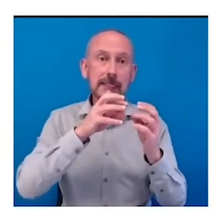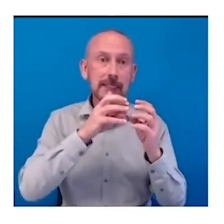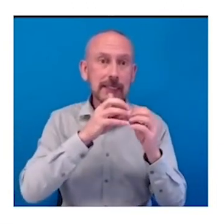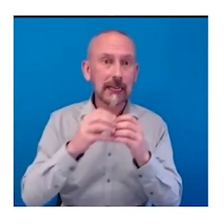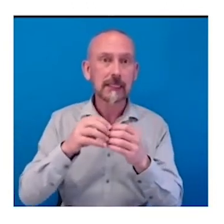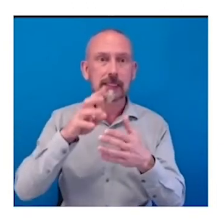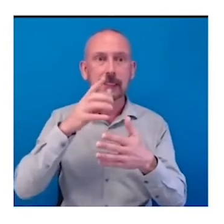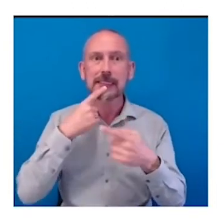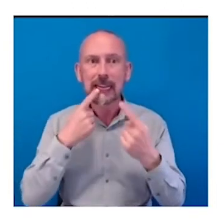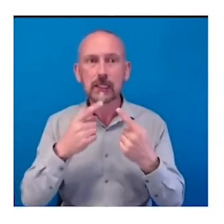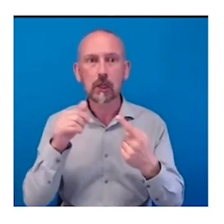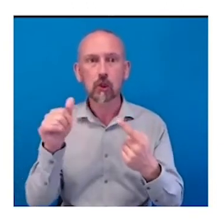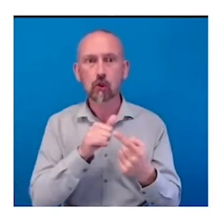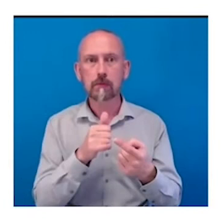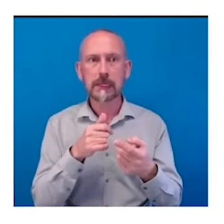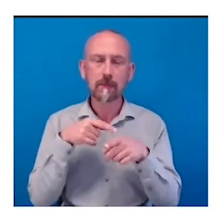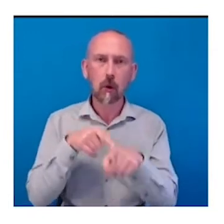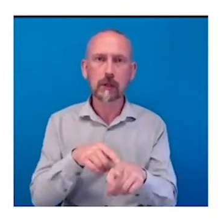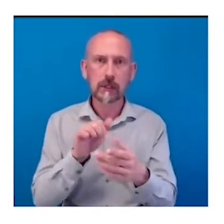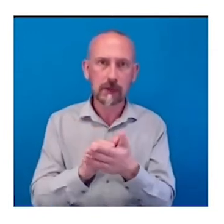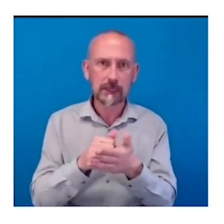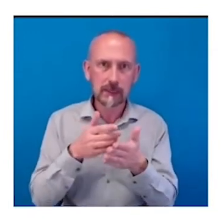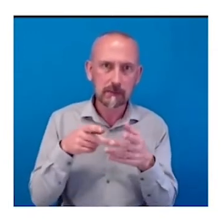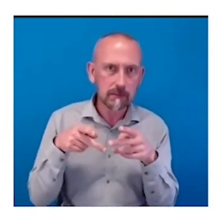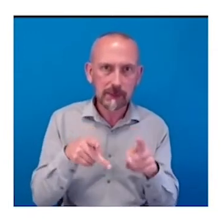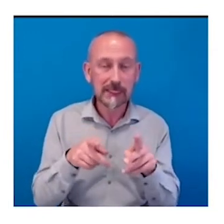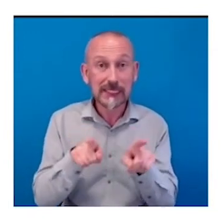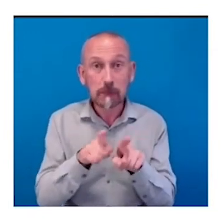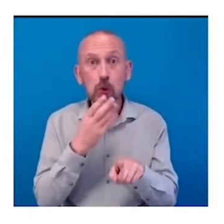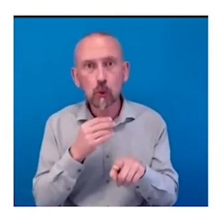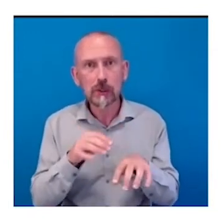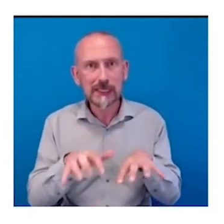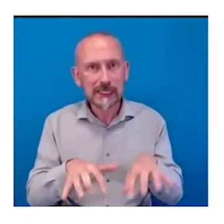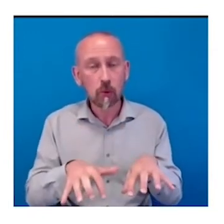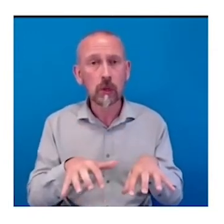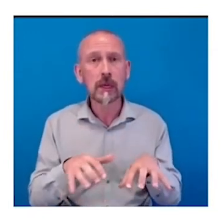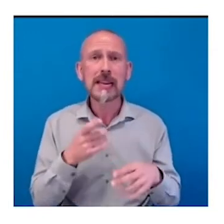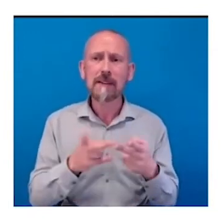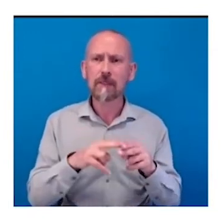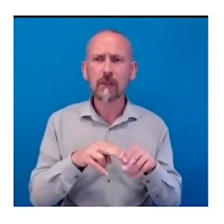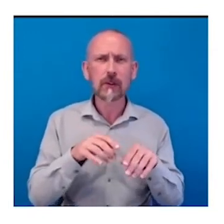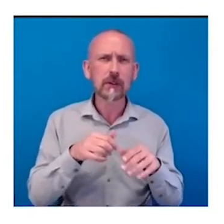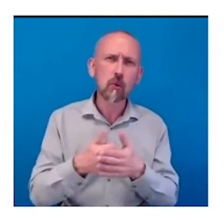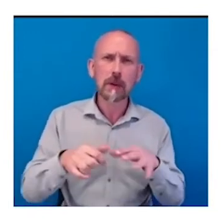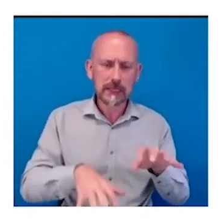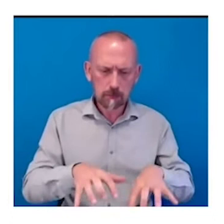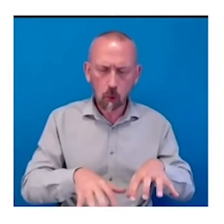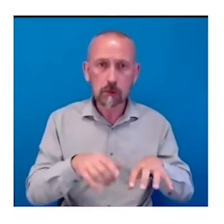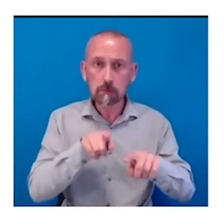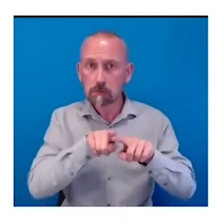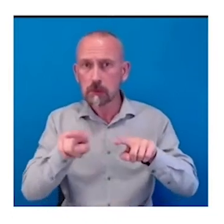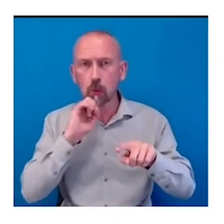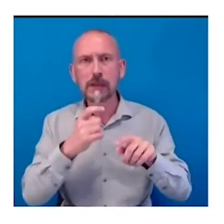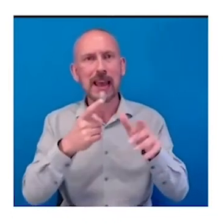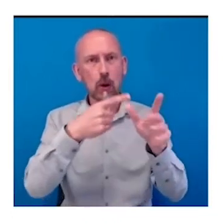would take. So as a general rule, the keyboard owner will navigate from A1 cell until a table is reached.